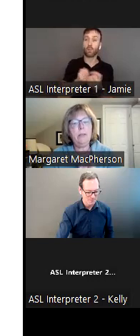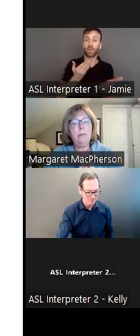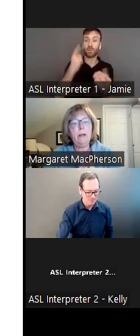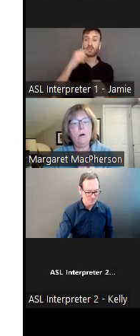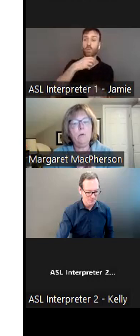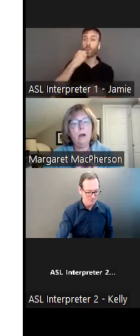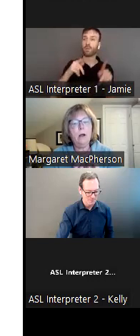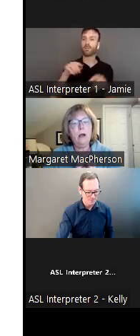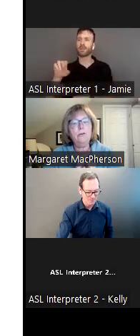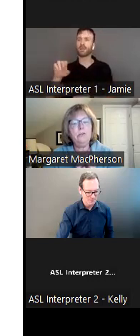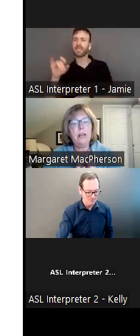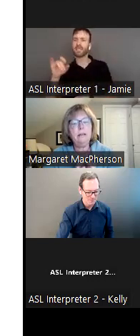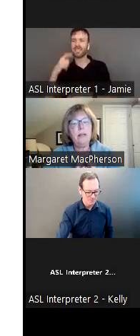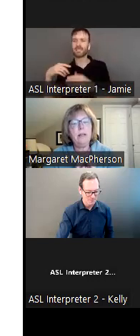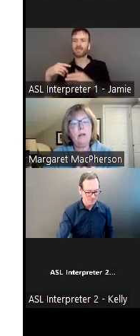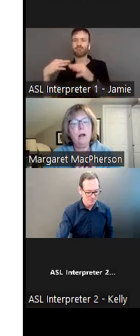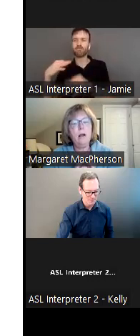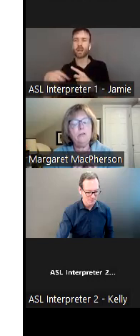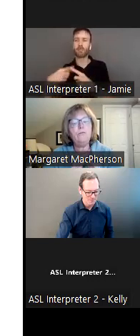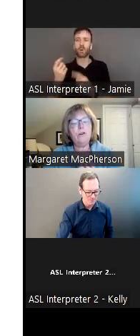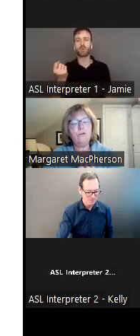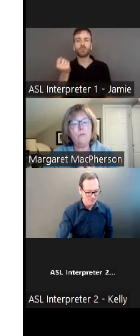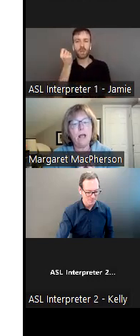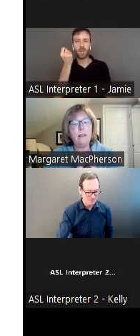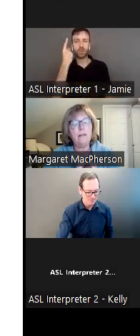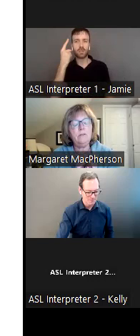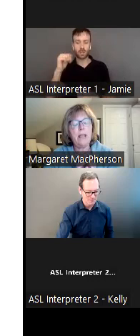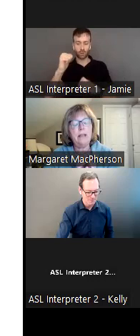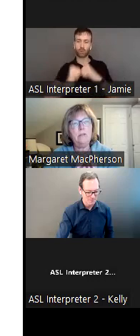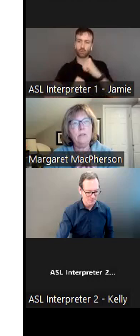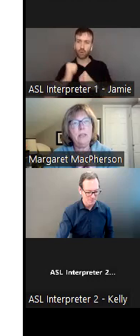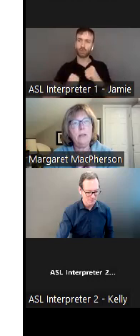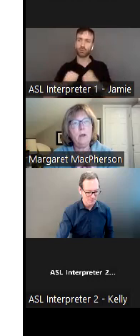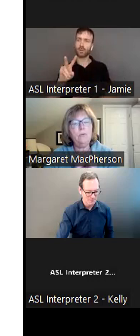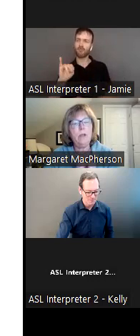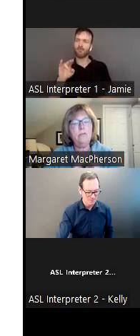quite a bit about understanding structural